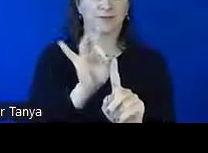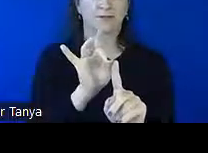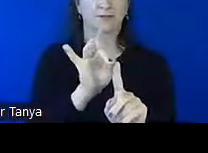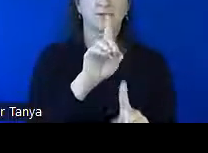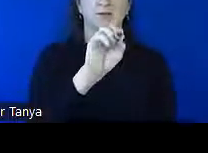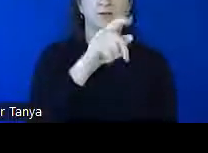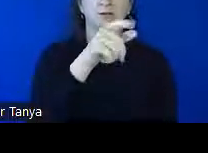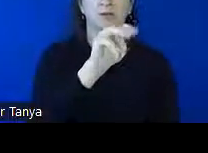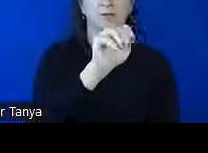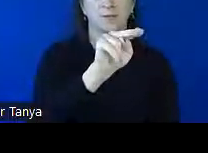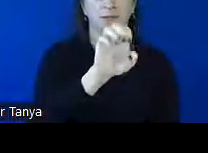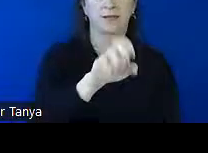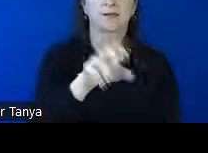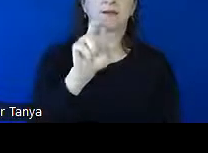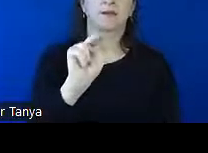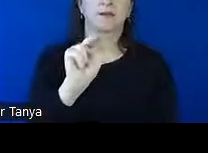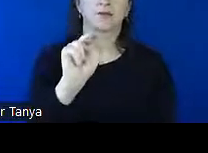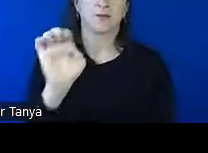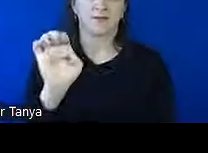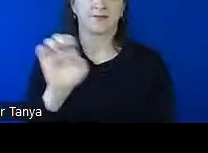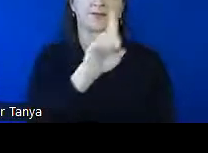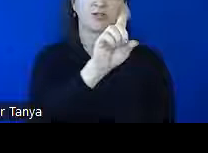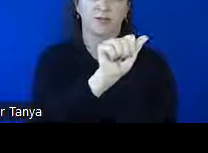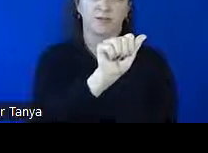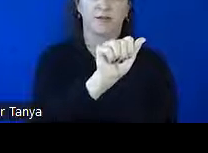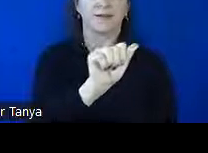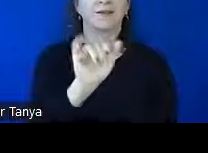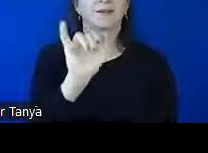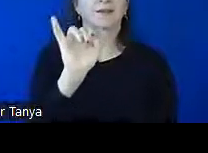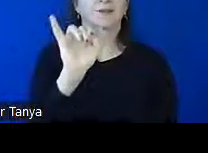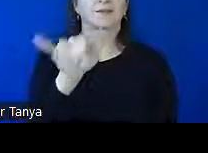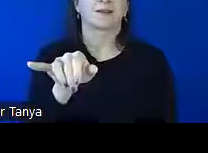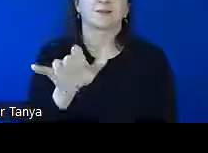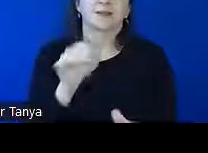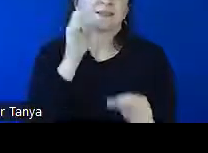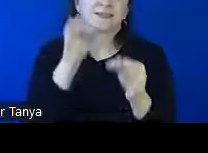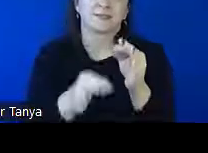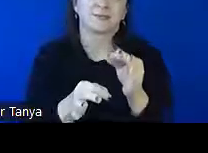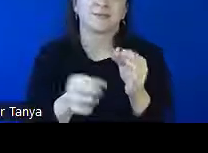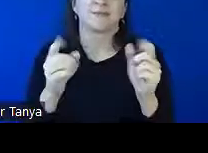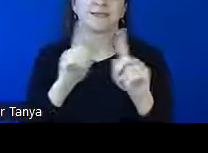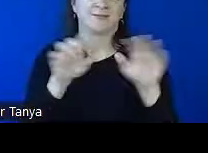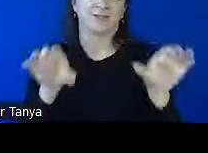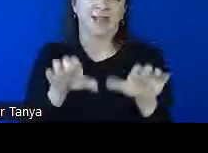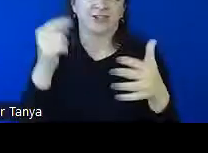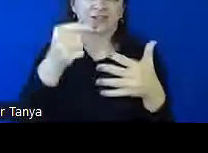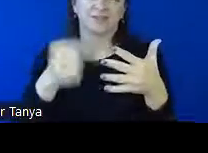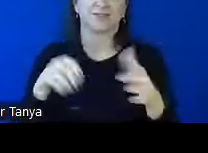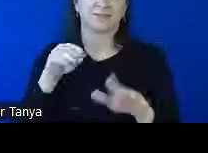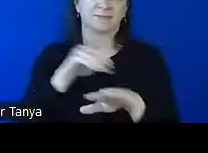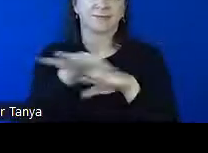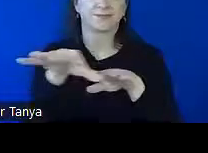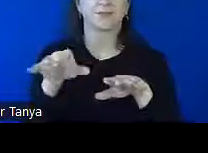dopamine and norepinephrine. It's not as simple as that. There are many different actions, but those are typically the